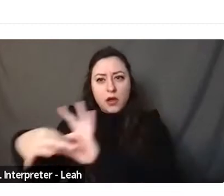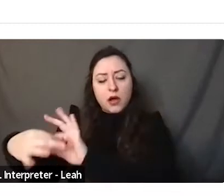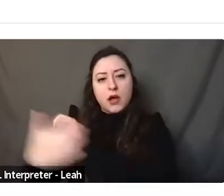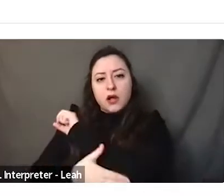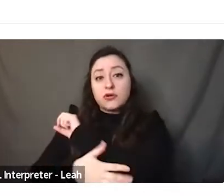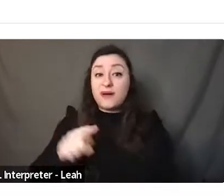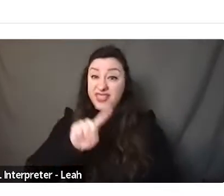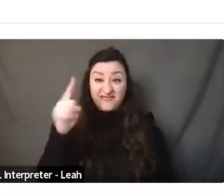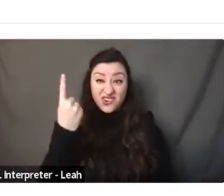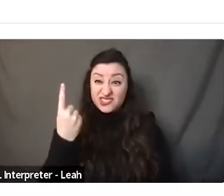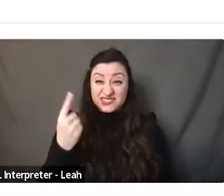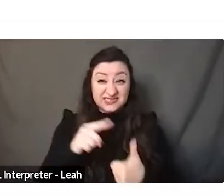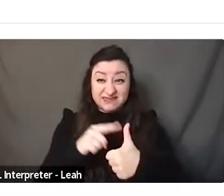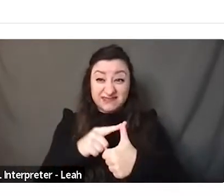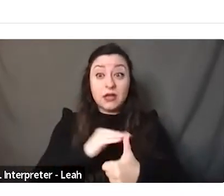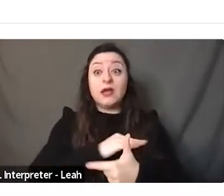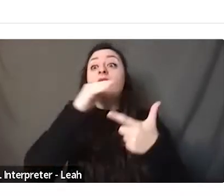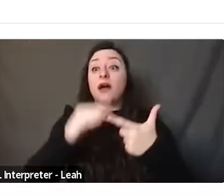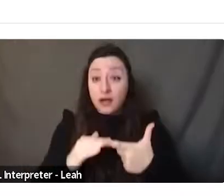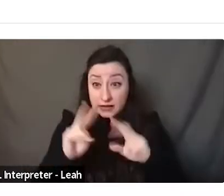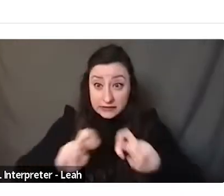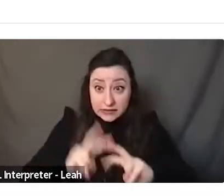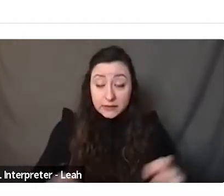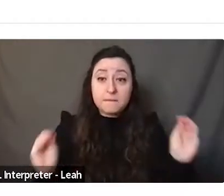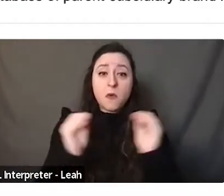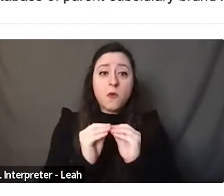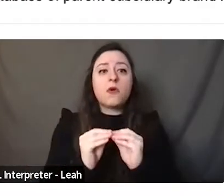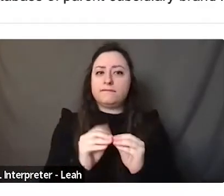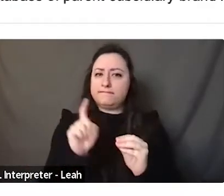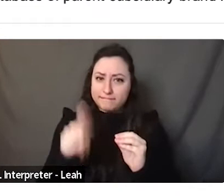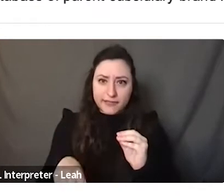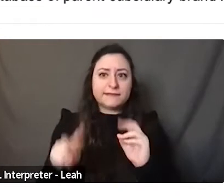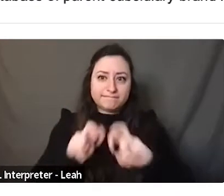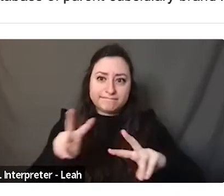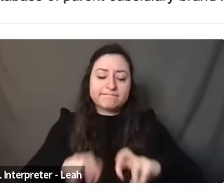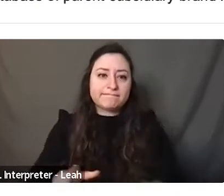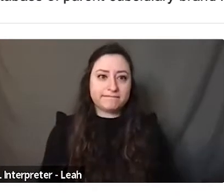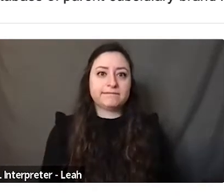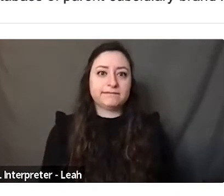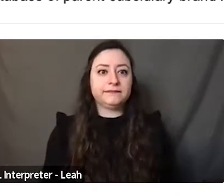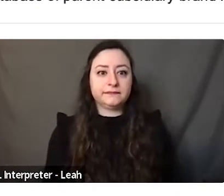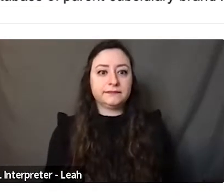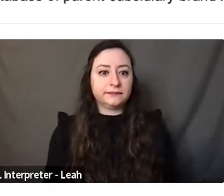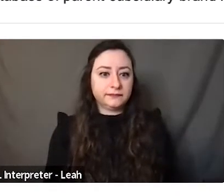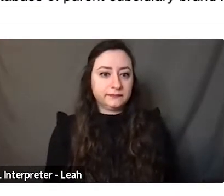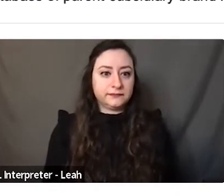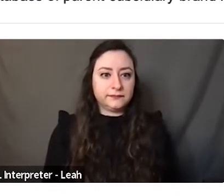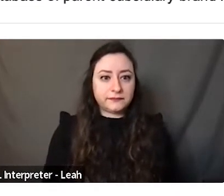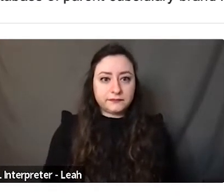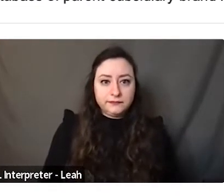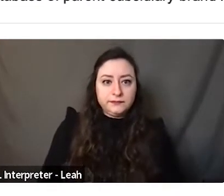tier. To go deeper, we have to really dig into the research. So this